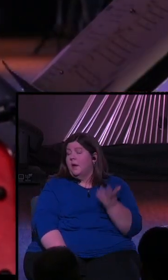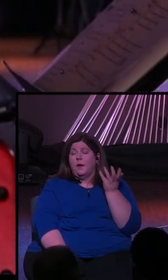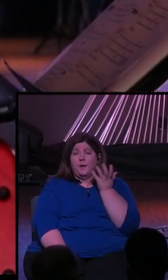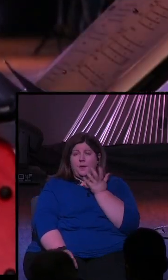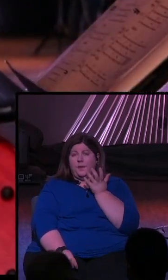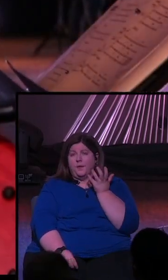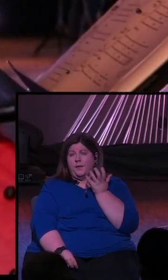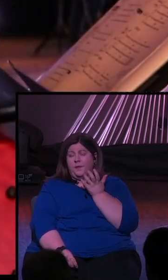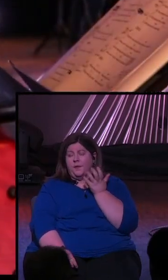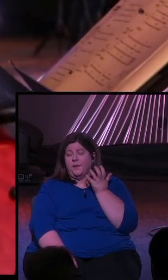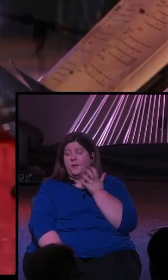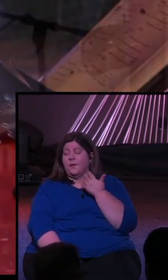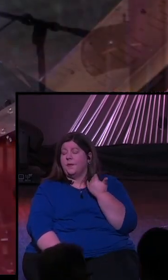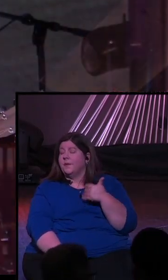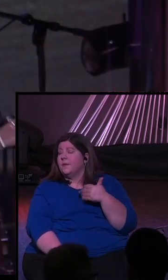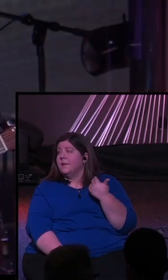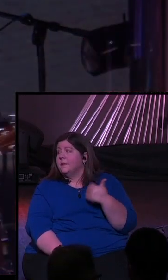oh,